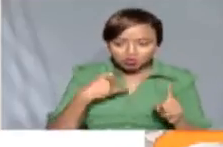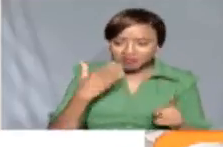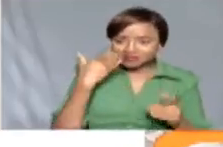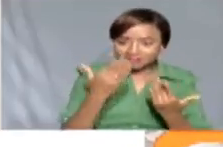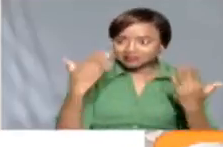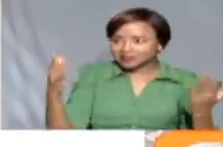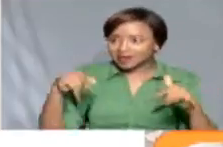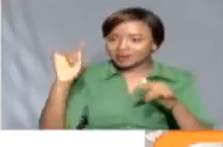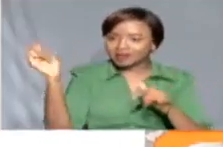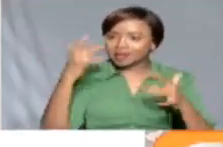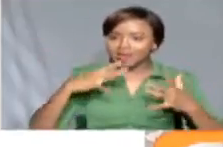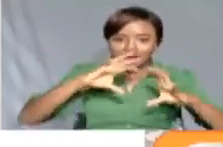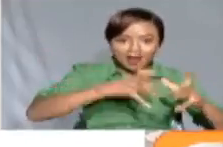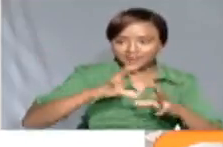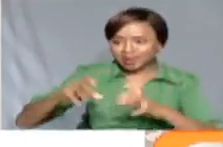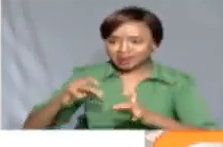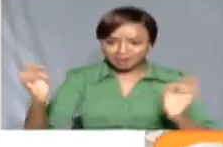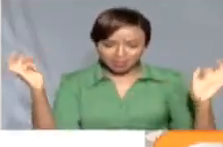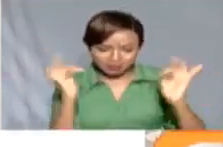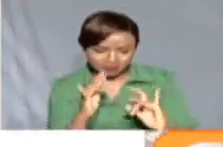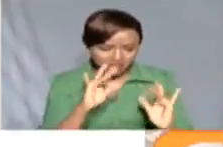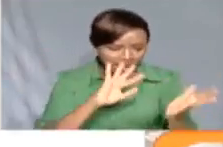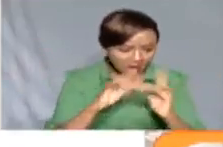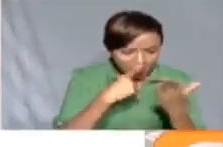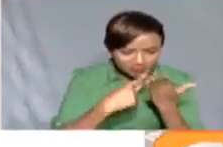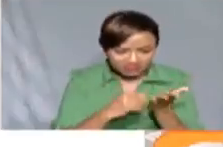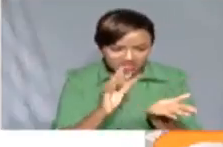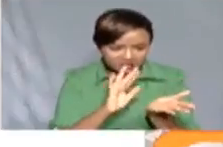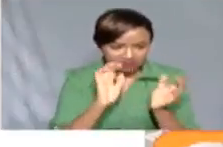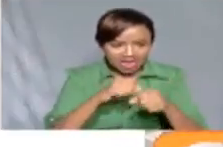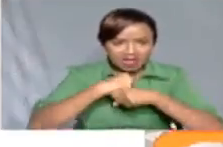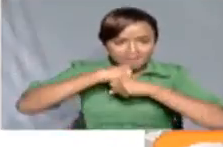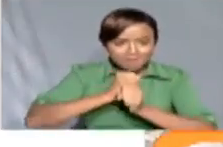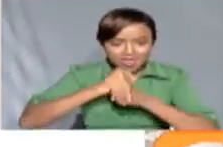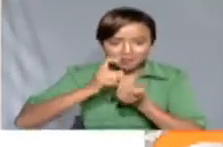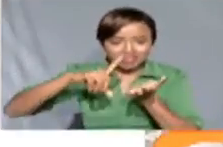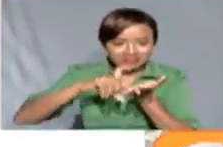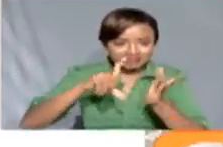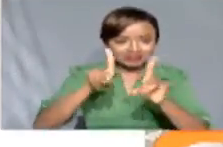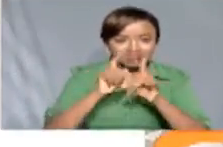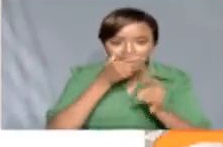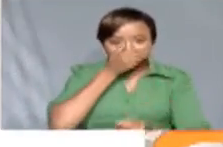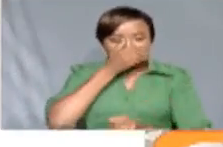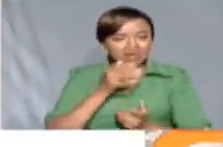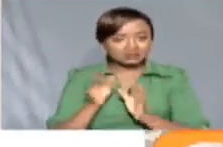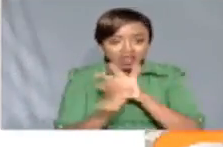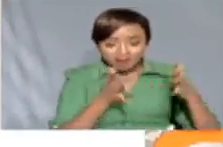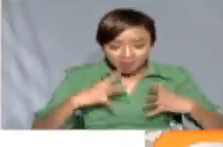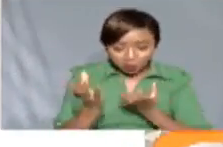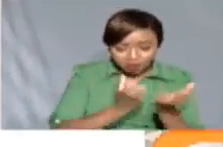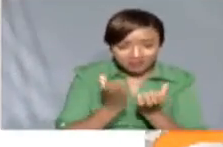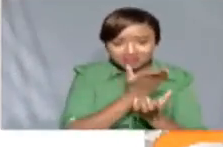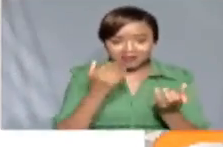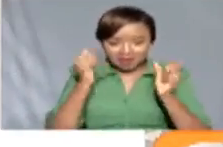right here in Kenya, companies converting their production lines to make sanitizers and face masks, entrepreneurs